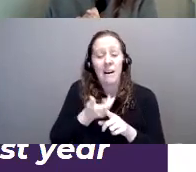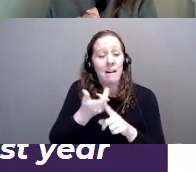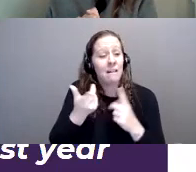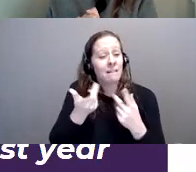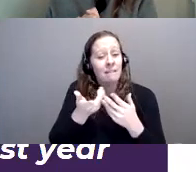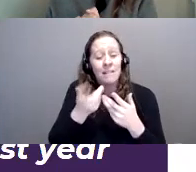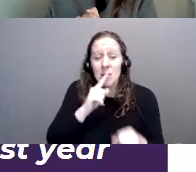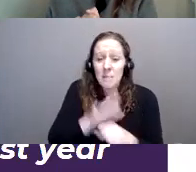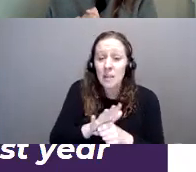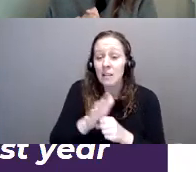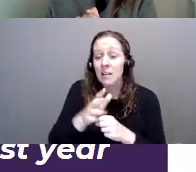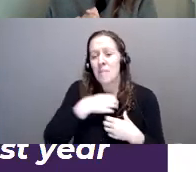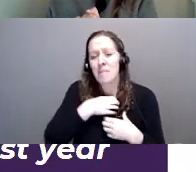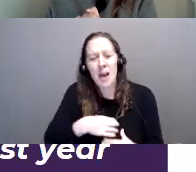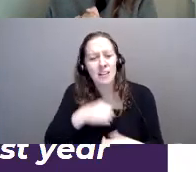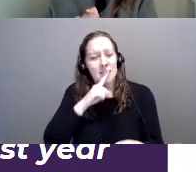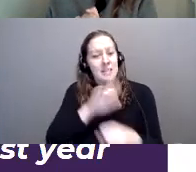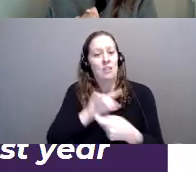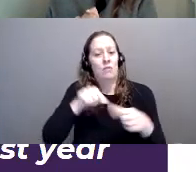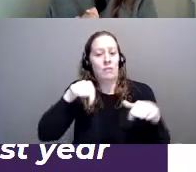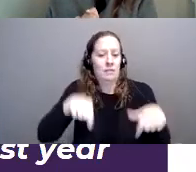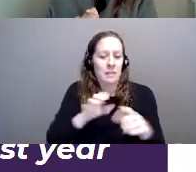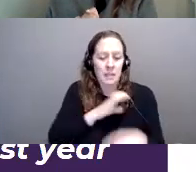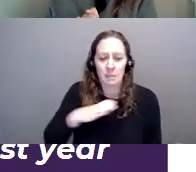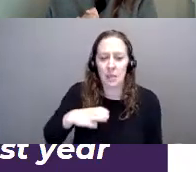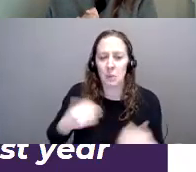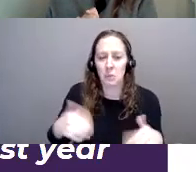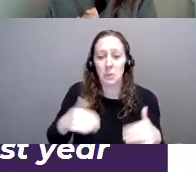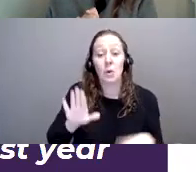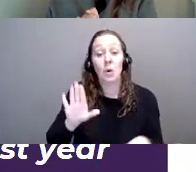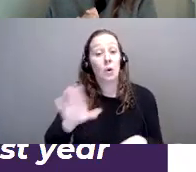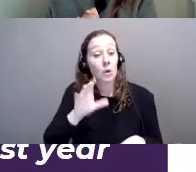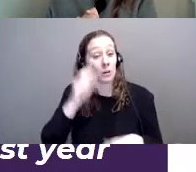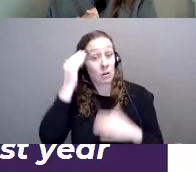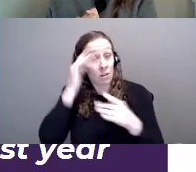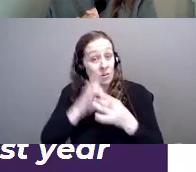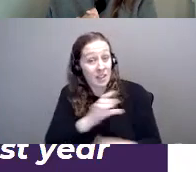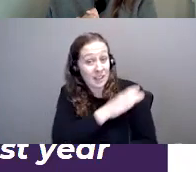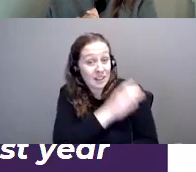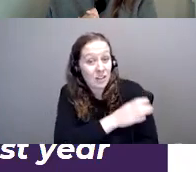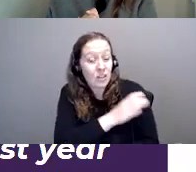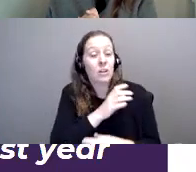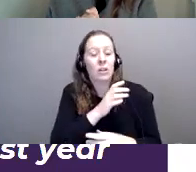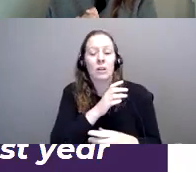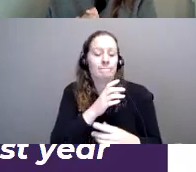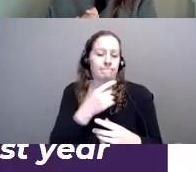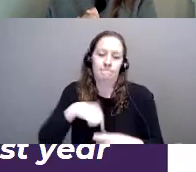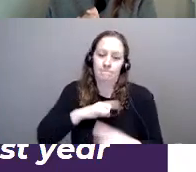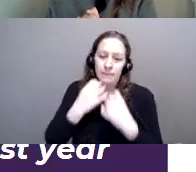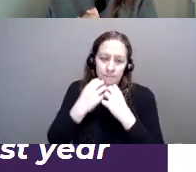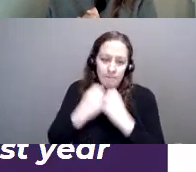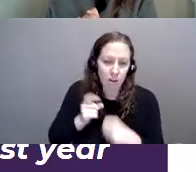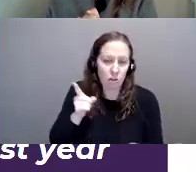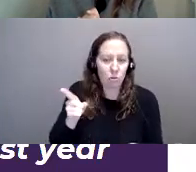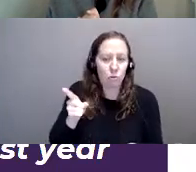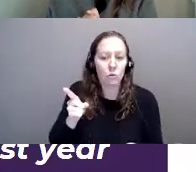and dedication to this committee. Her clinical knowledge and expertise is always invaluable. She is a